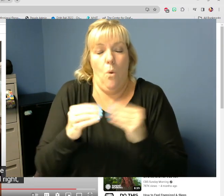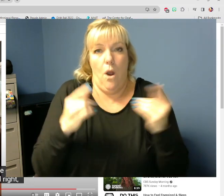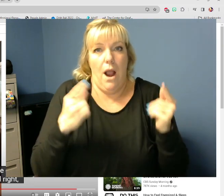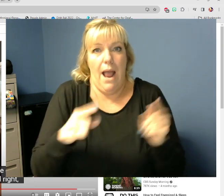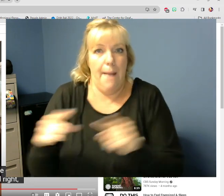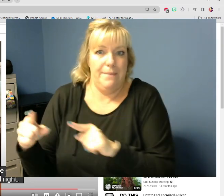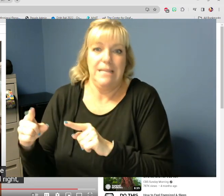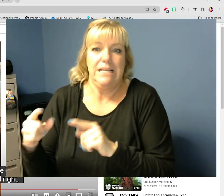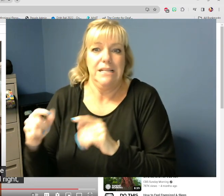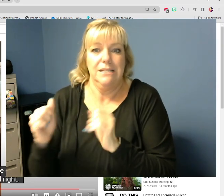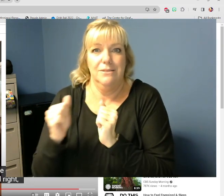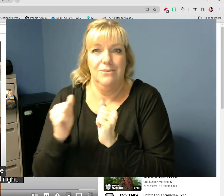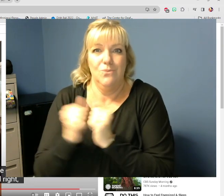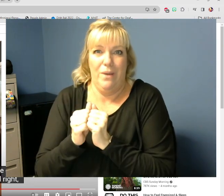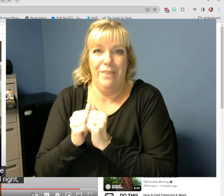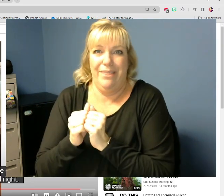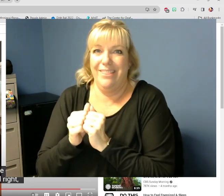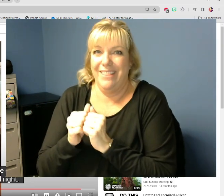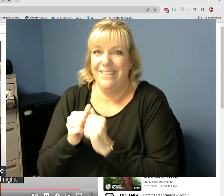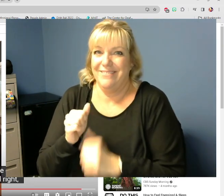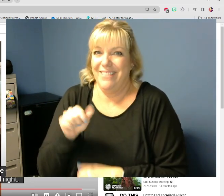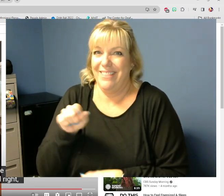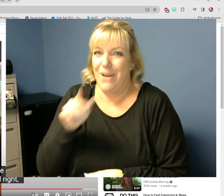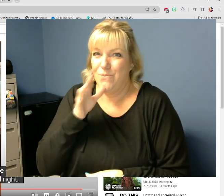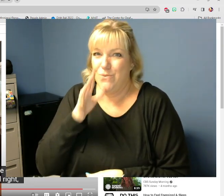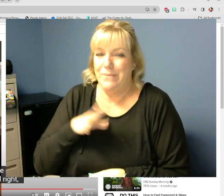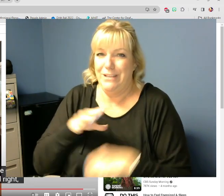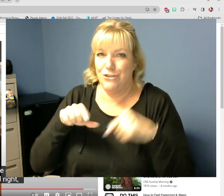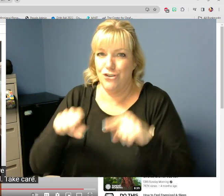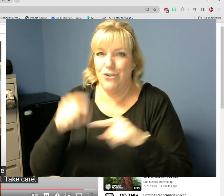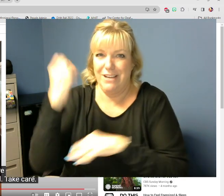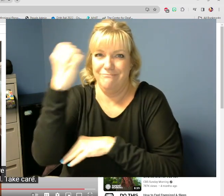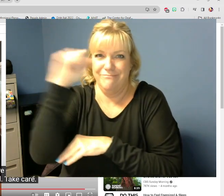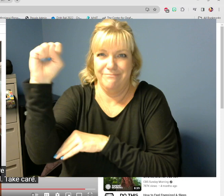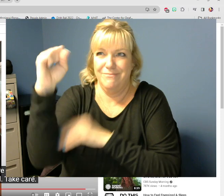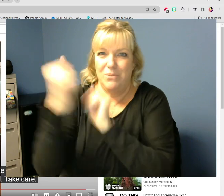Sampson is our example of this during the American Revolution. All right,